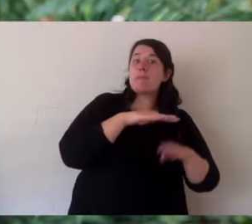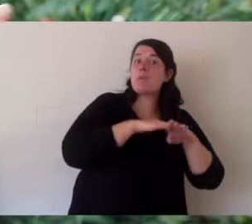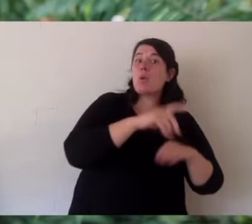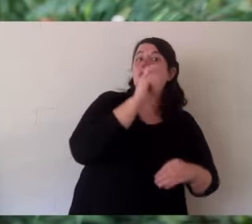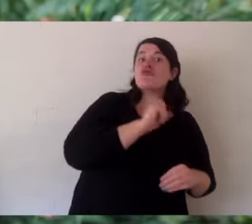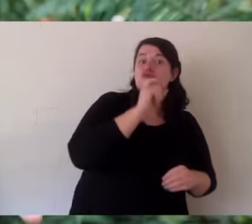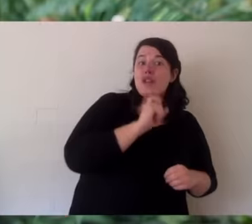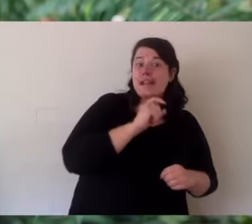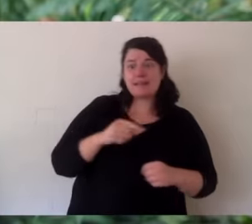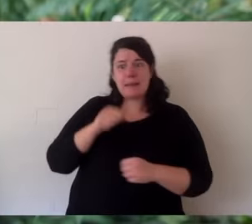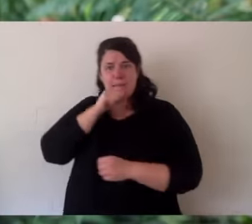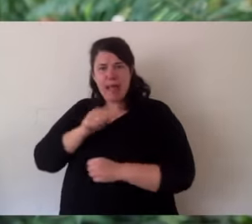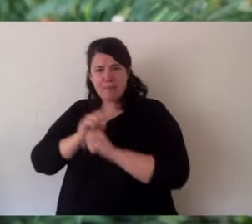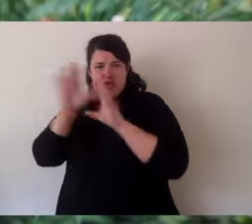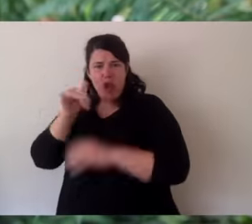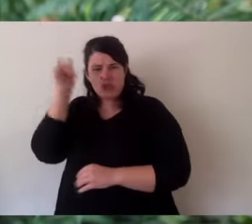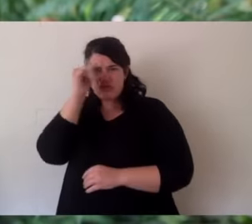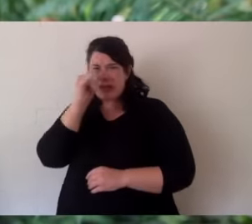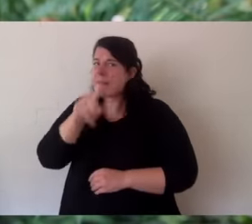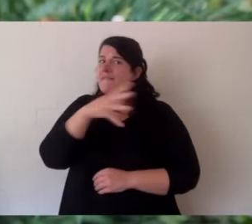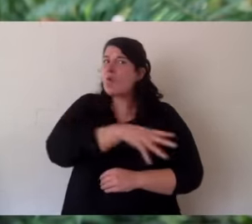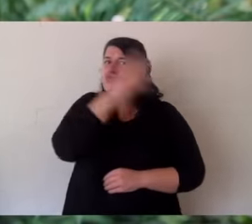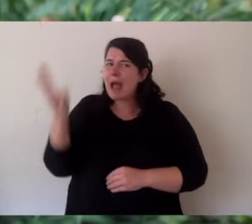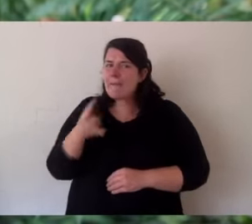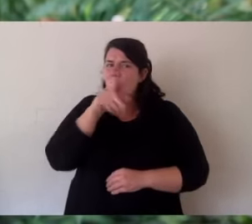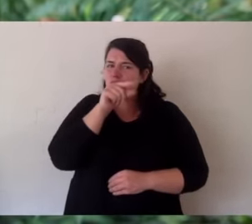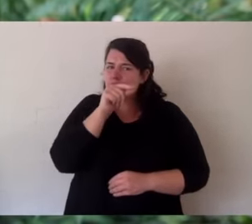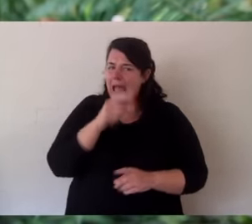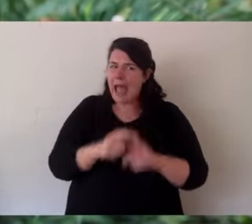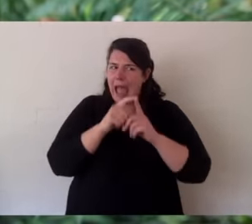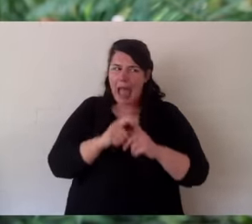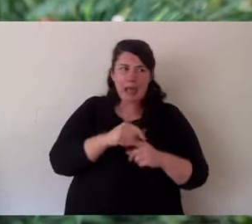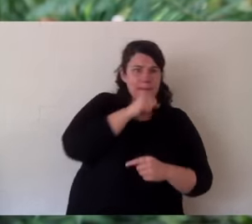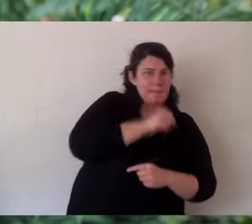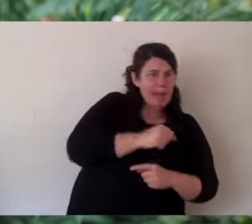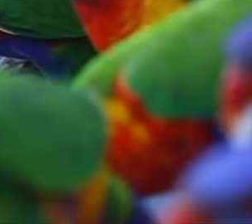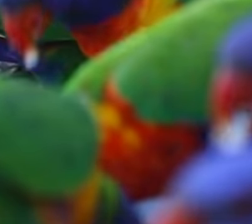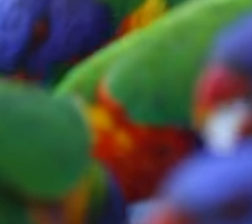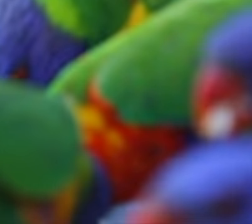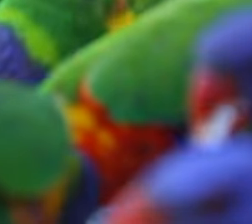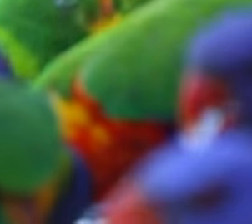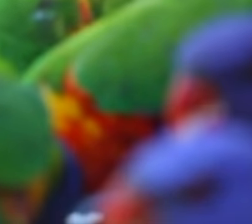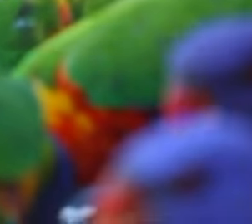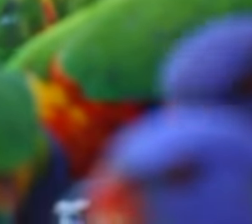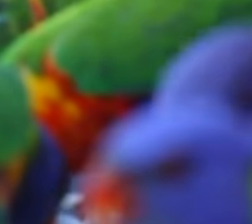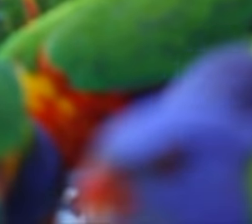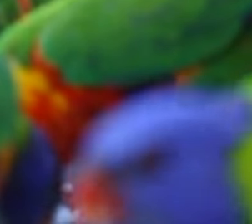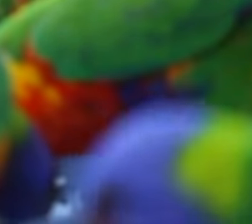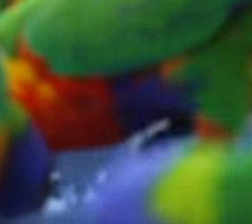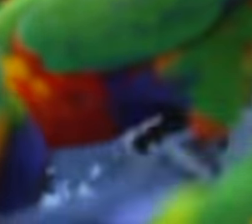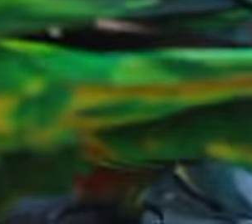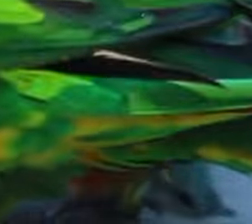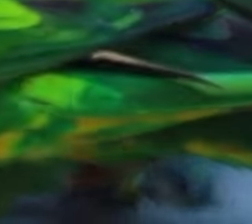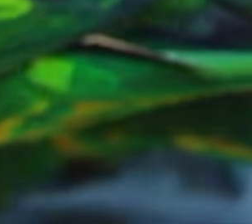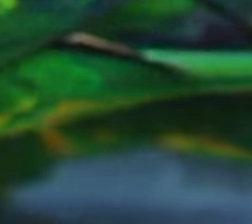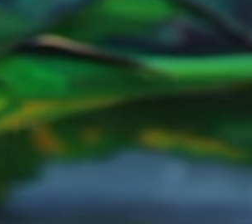female is blue and red and the male is bright green. At lorikeets it's actually pretty hard to tell the difference between a male and a